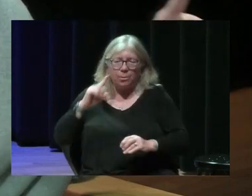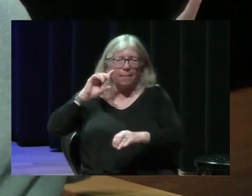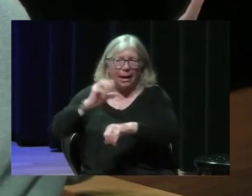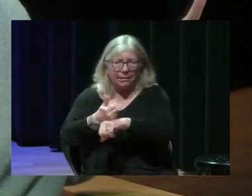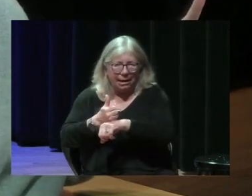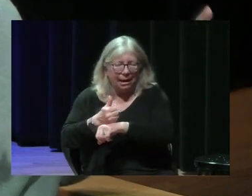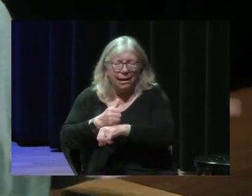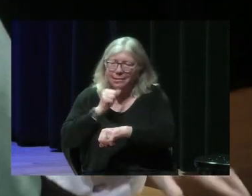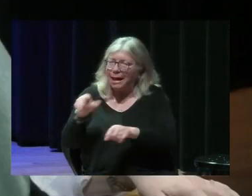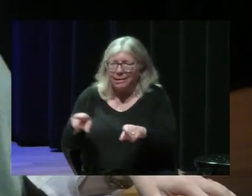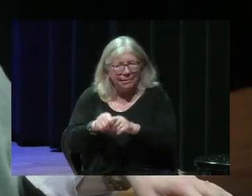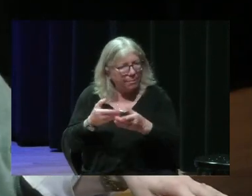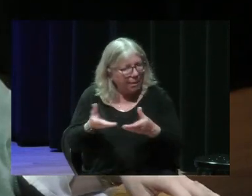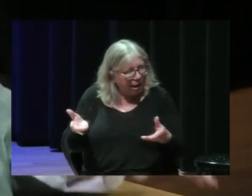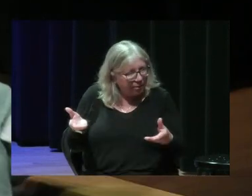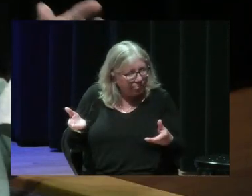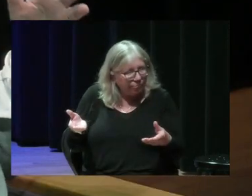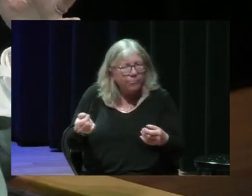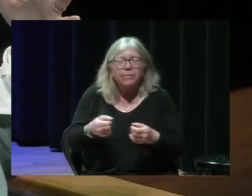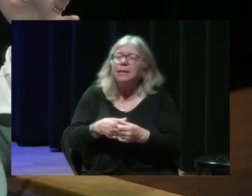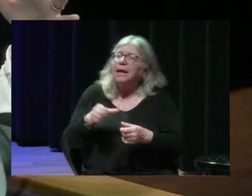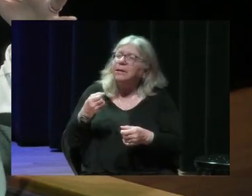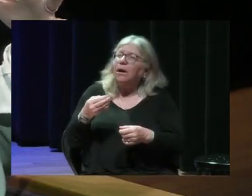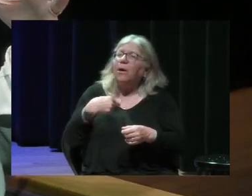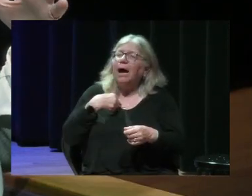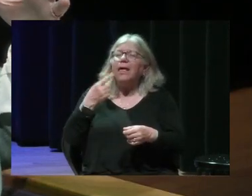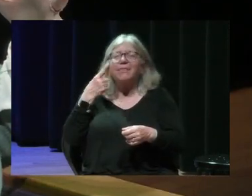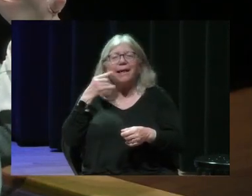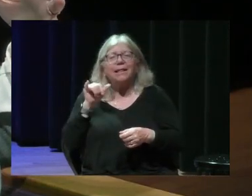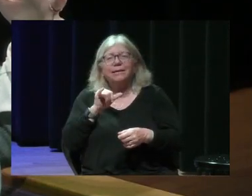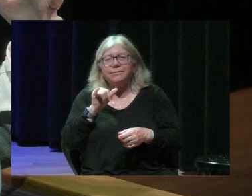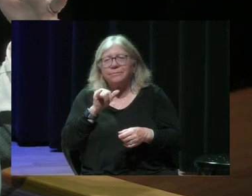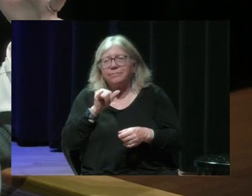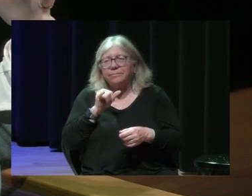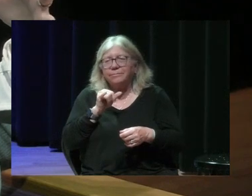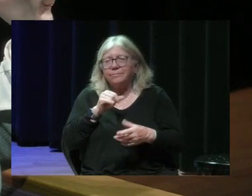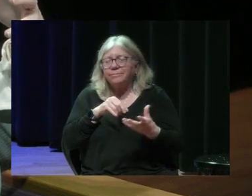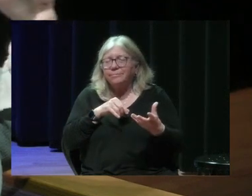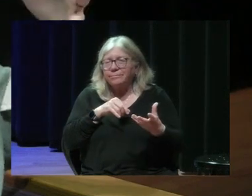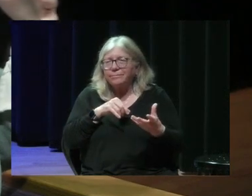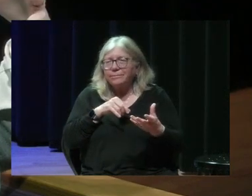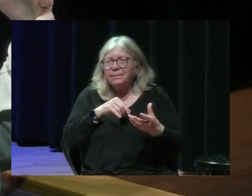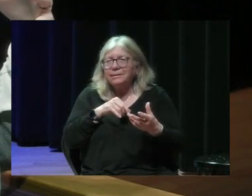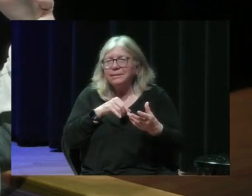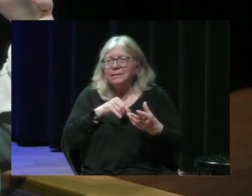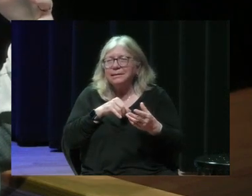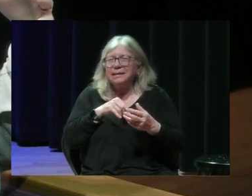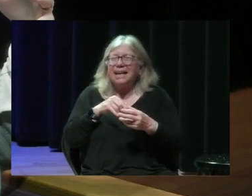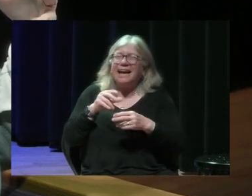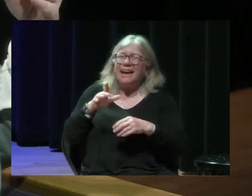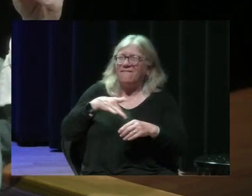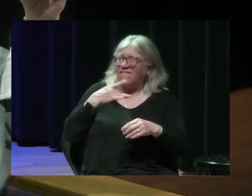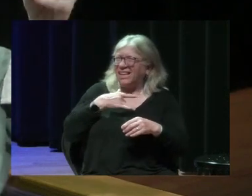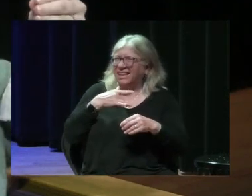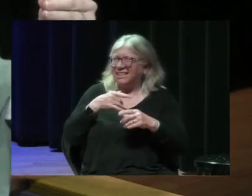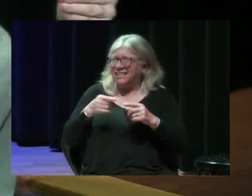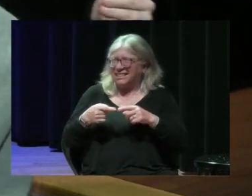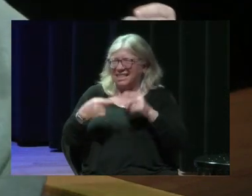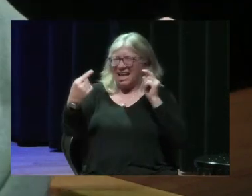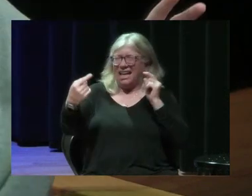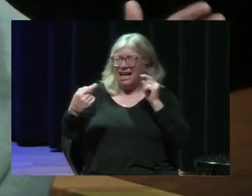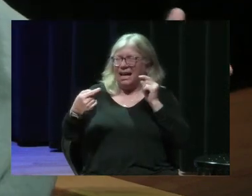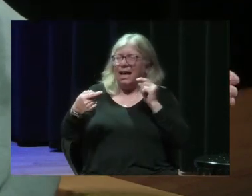That's not the same thing. And so I just think, like, it feels counterintuitive to get